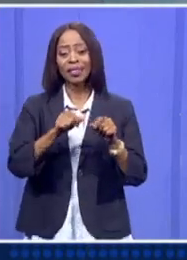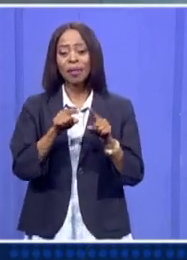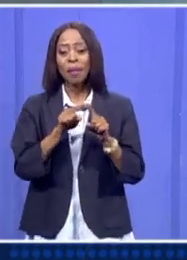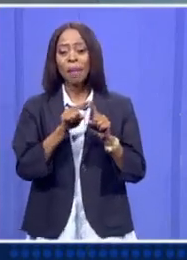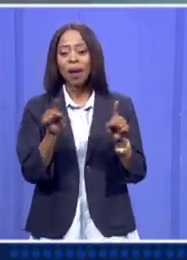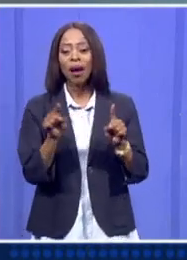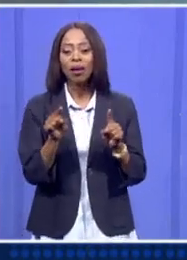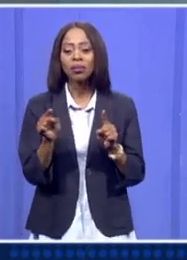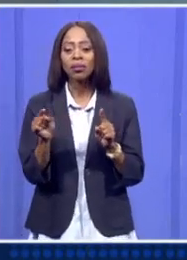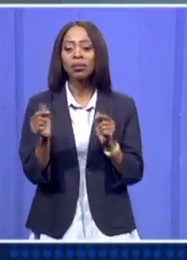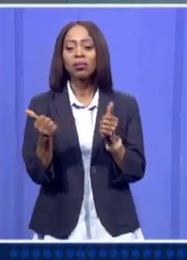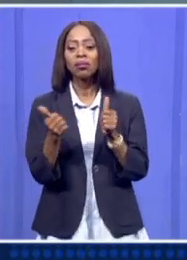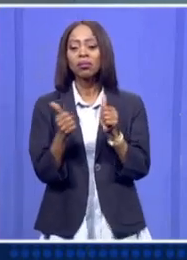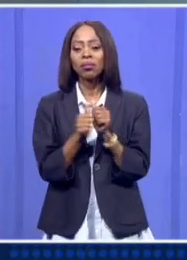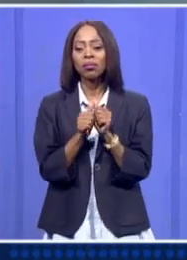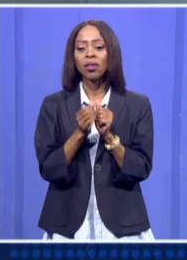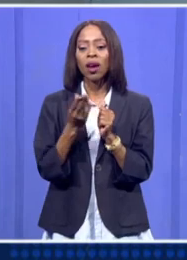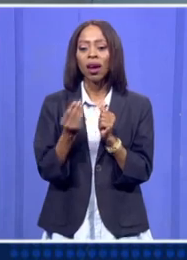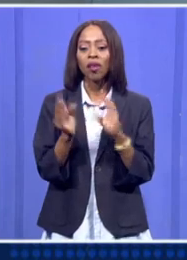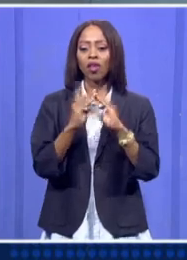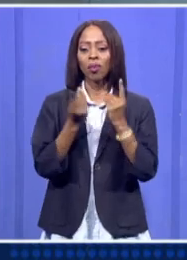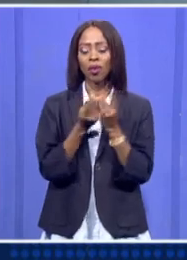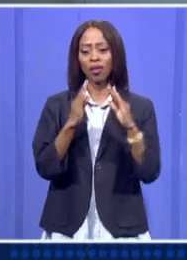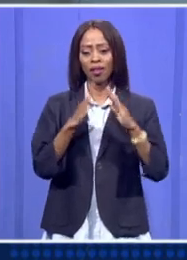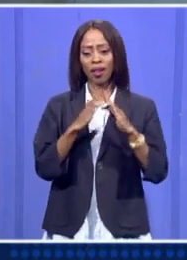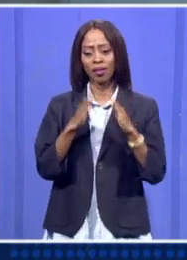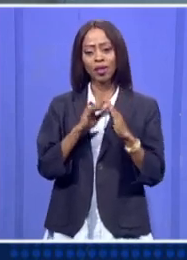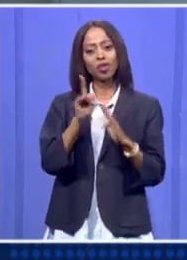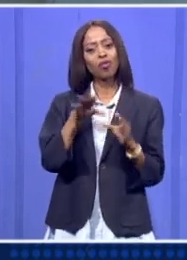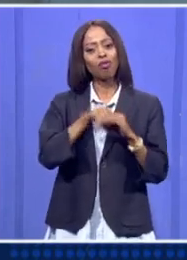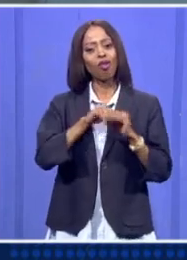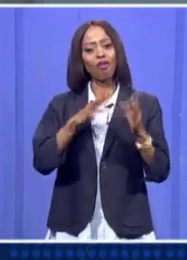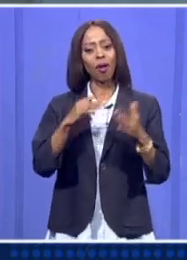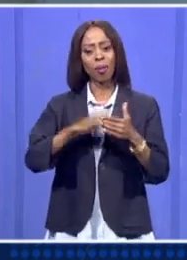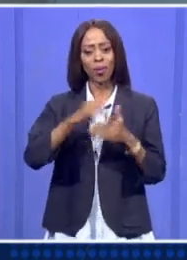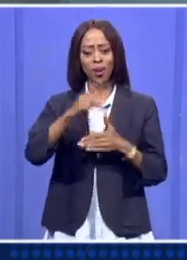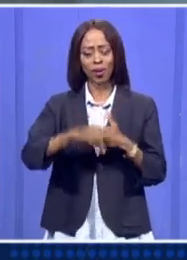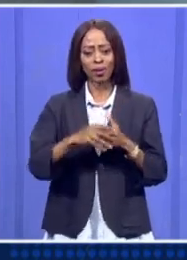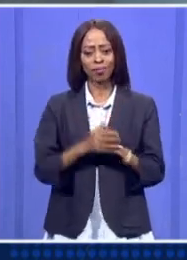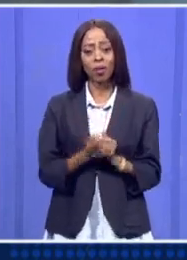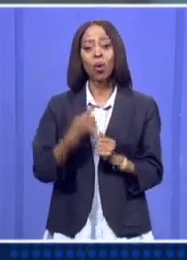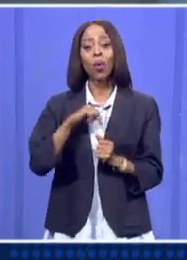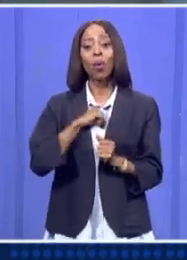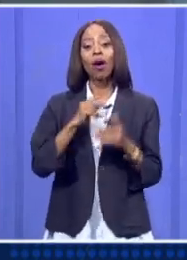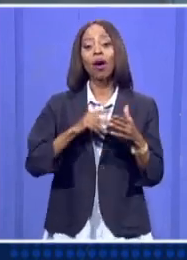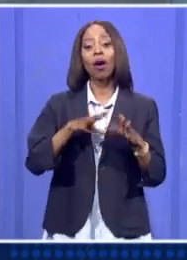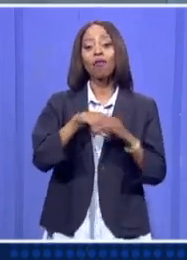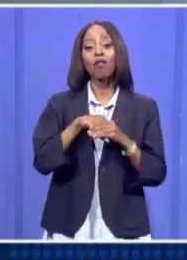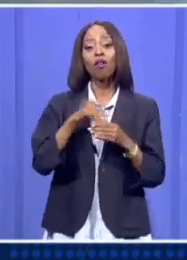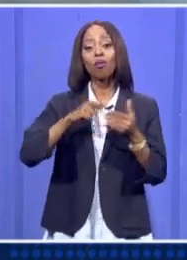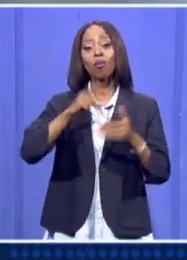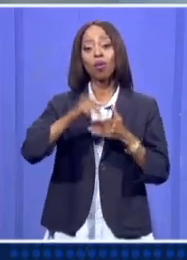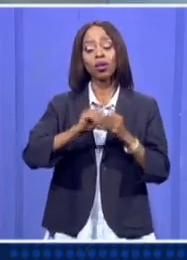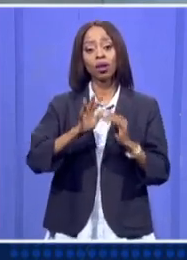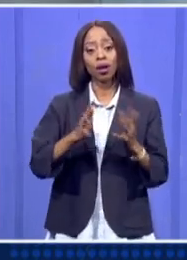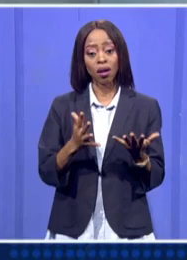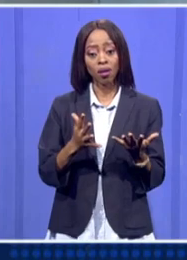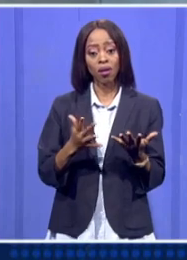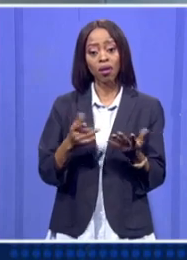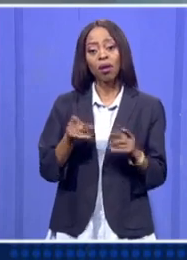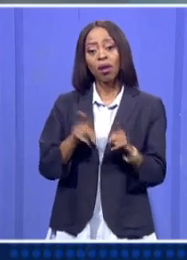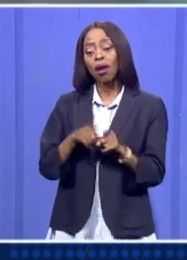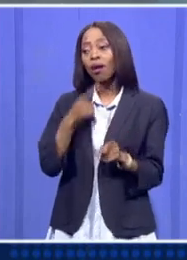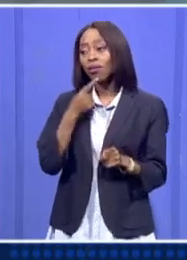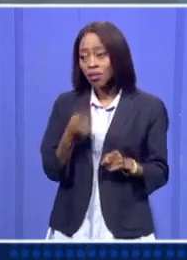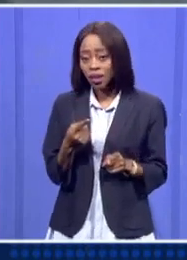human settlements. Yes. What is your actual involvement in the project? Our actual involvement in the project is like I've